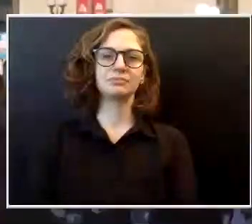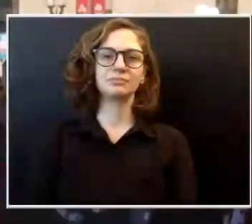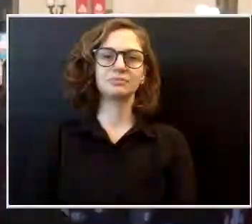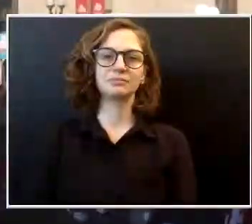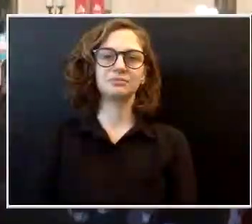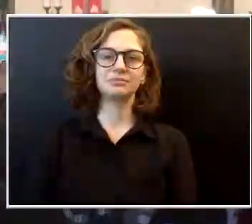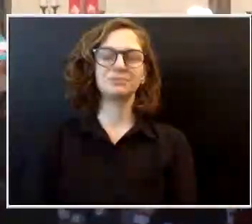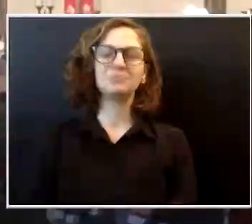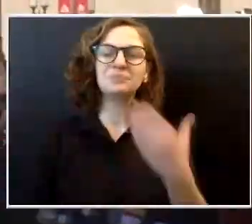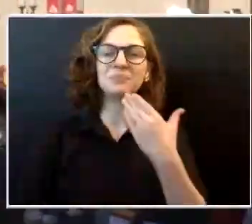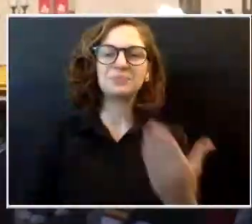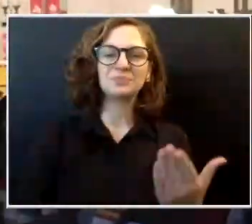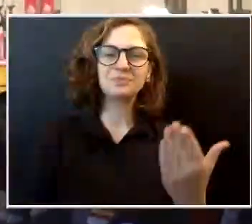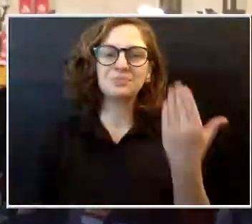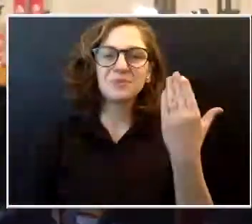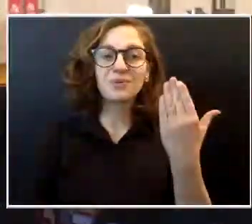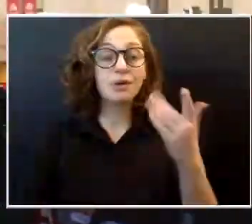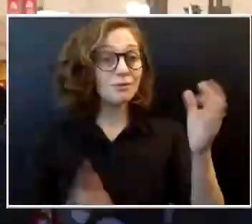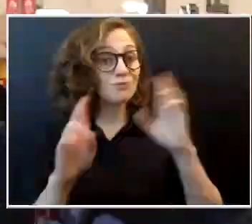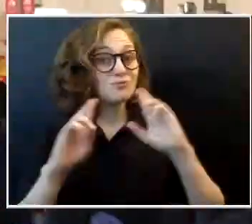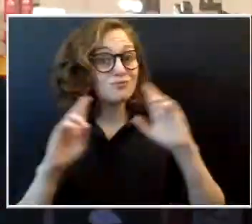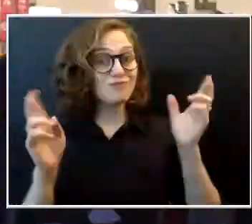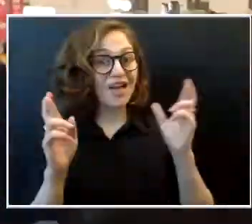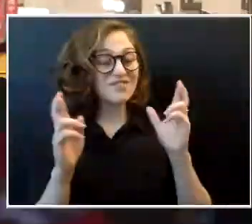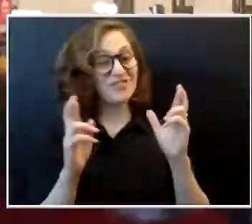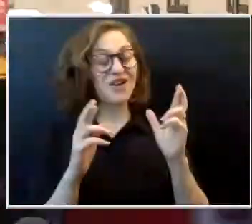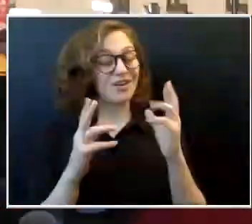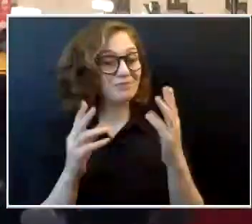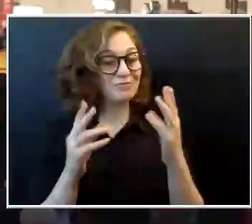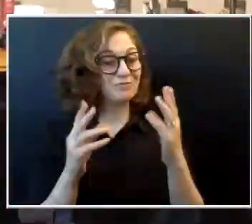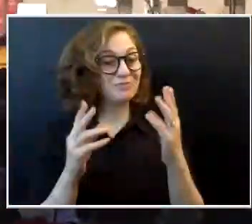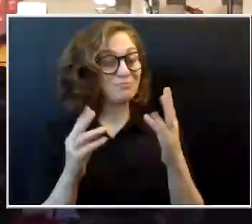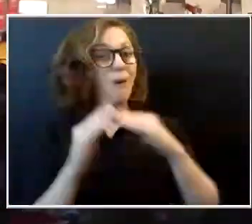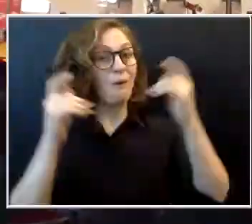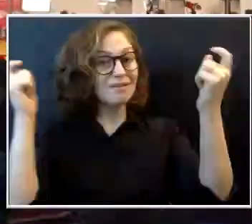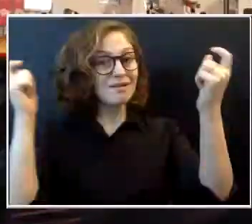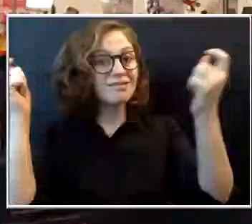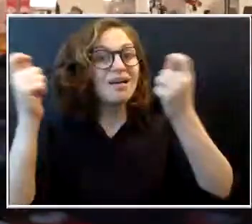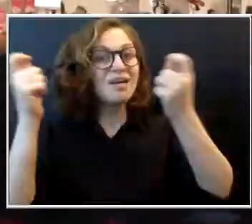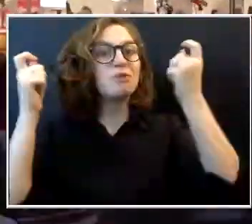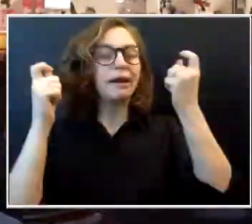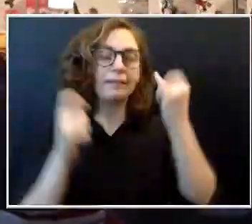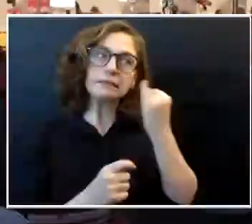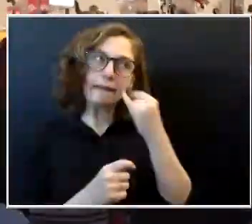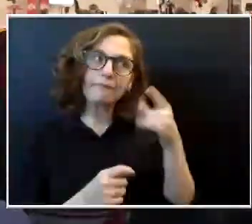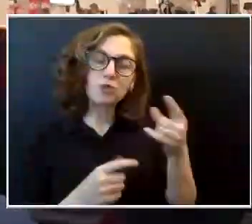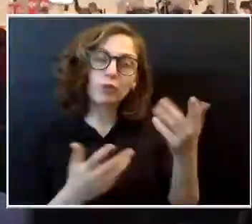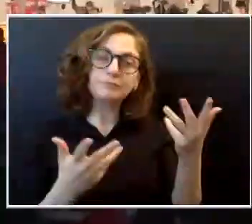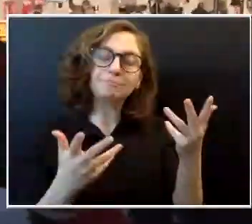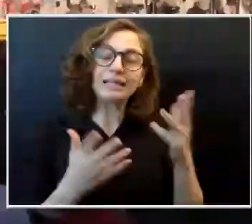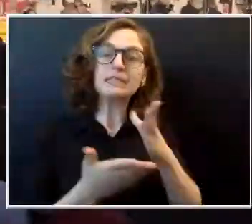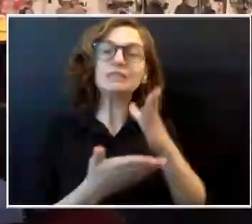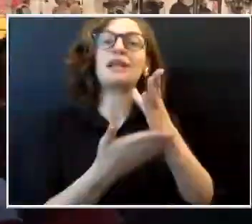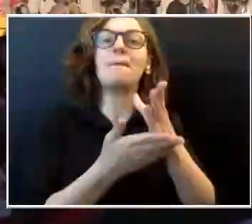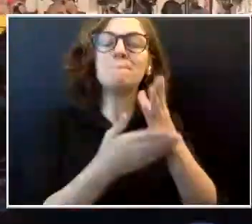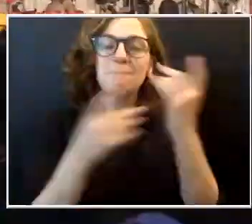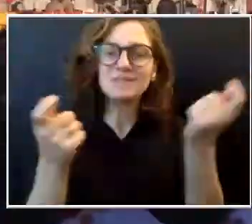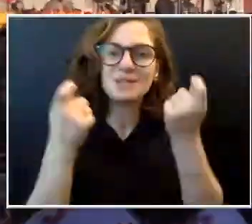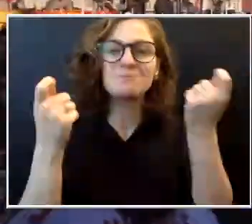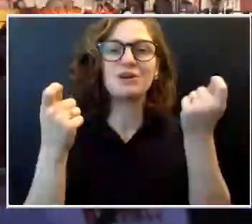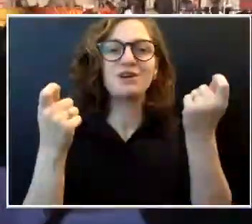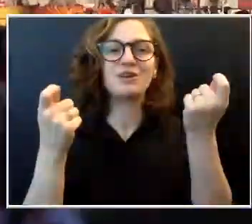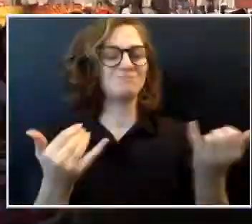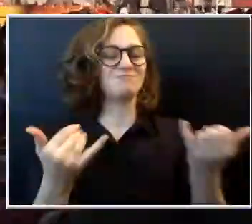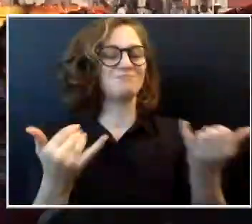Good morning. Are you ready for another round of celebrating? That is, if you ever stopped celebrating. This is a live look from Union Station.